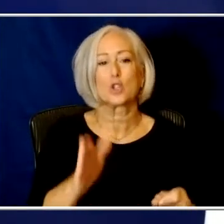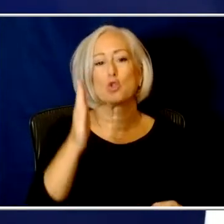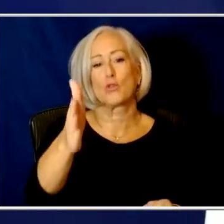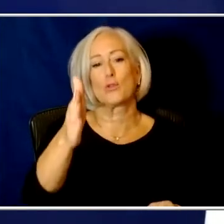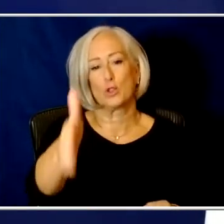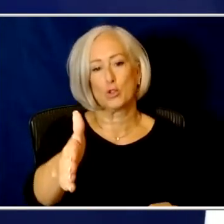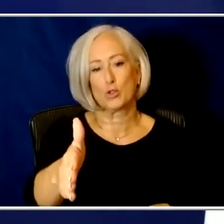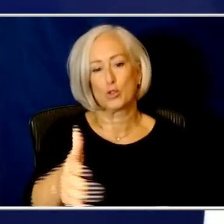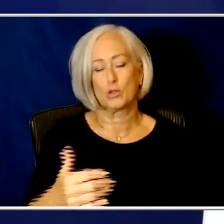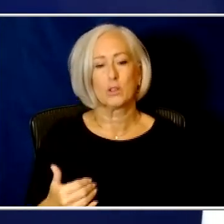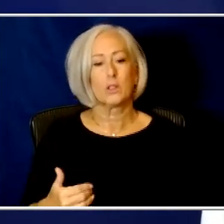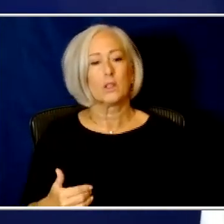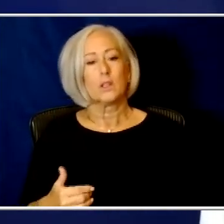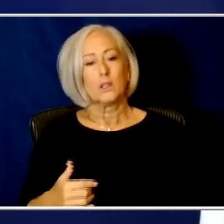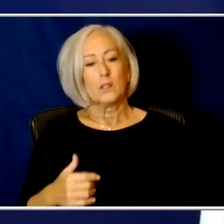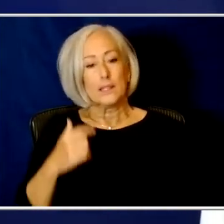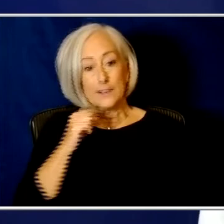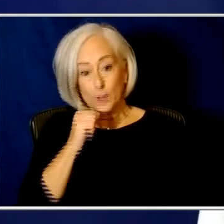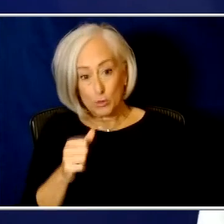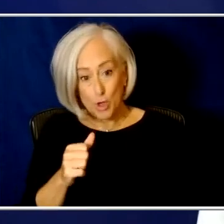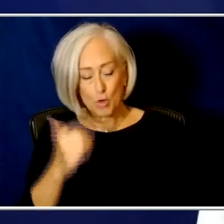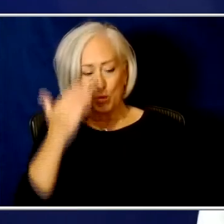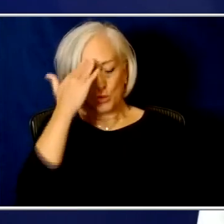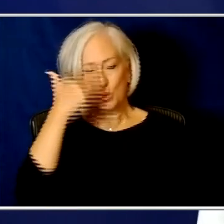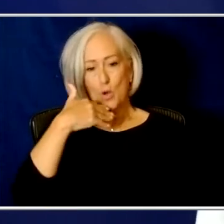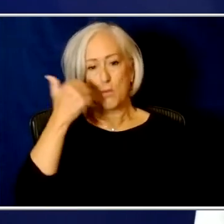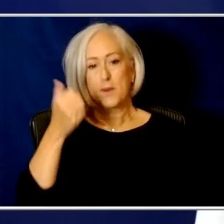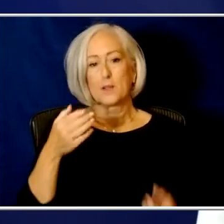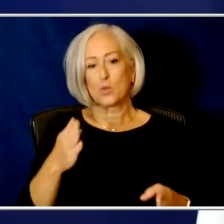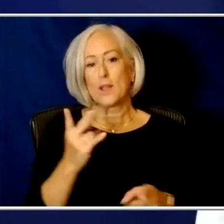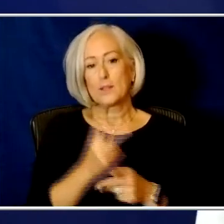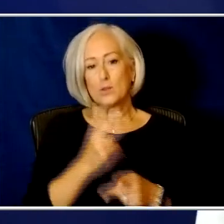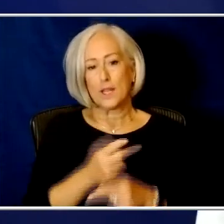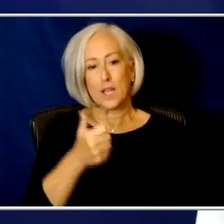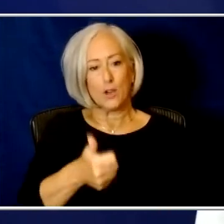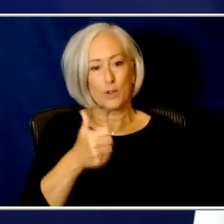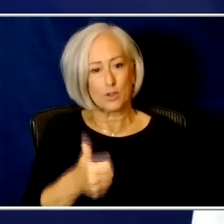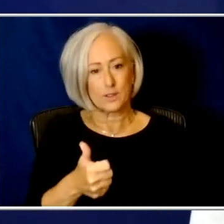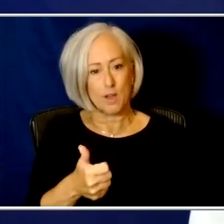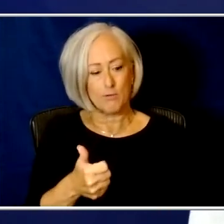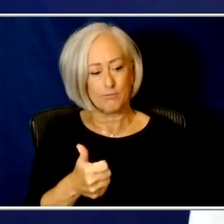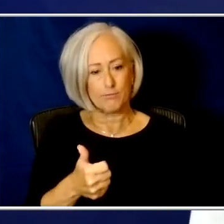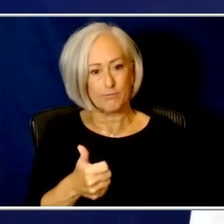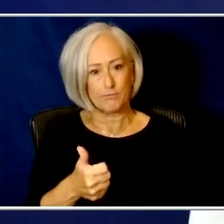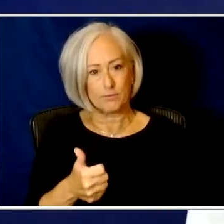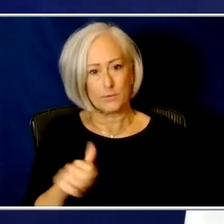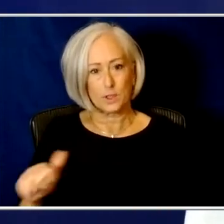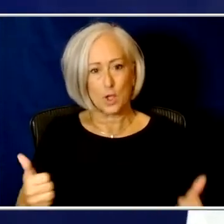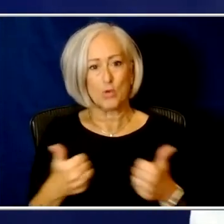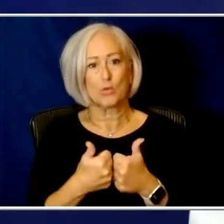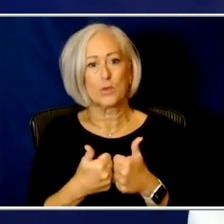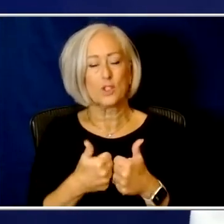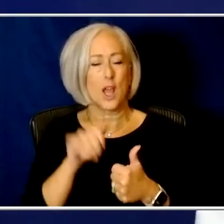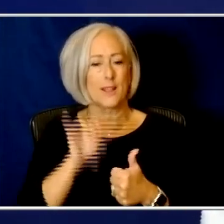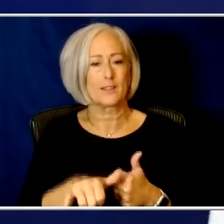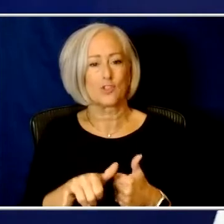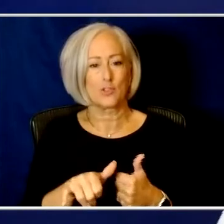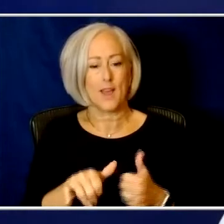do, is prevention. And it's prevention with get your screening, as we've heard, get your vaccines. But also the other aspect